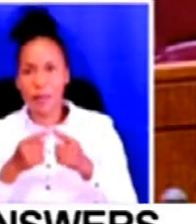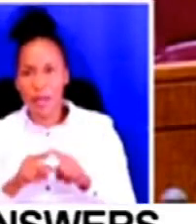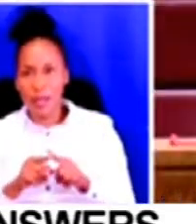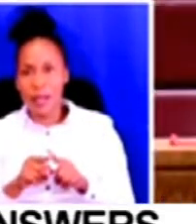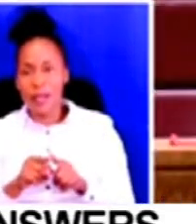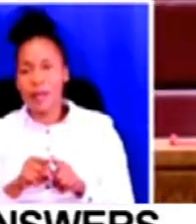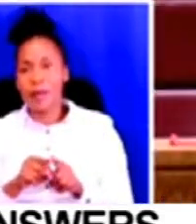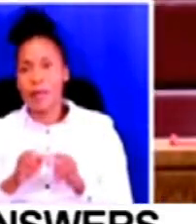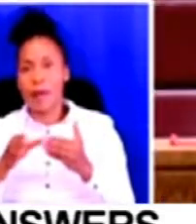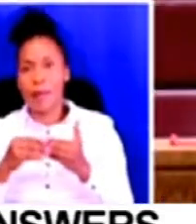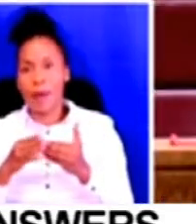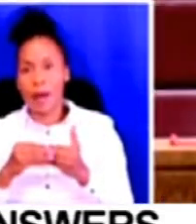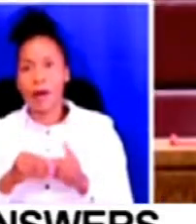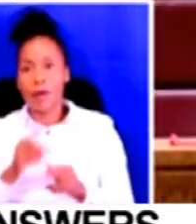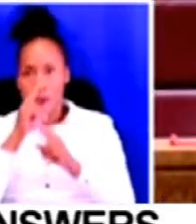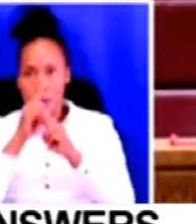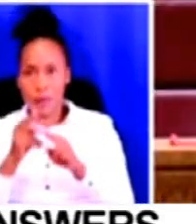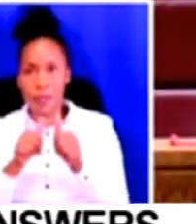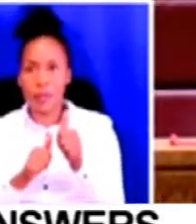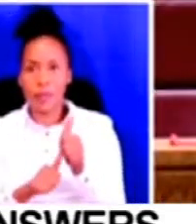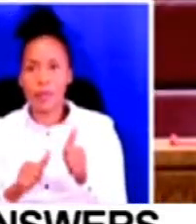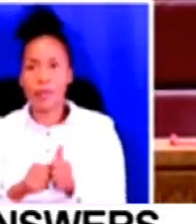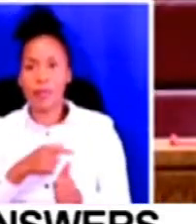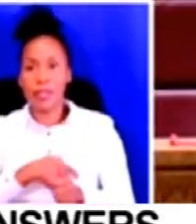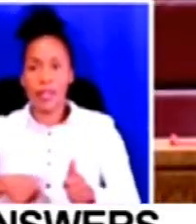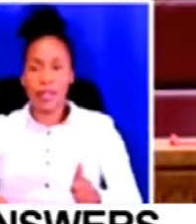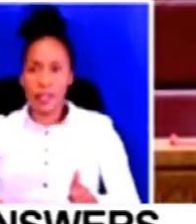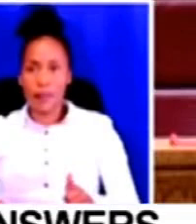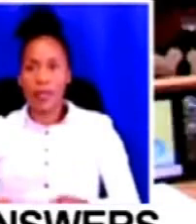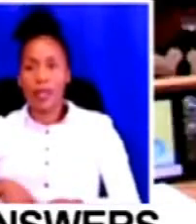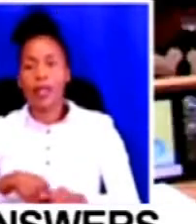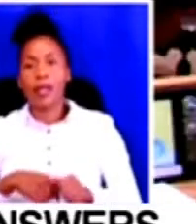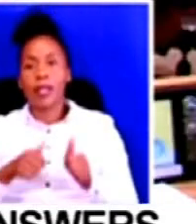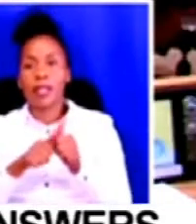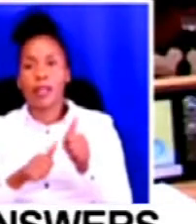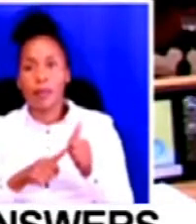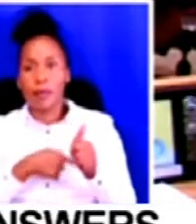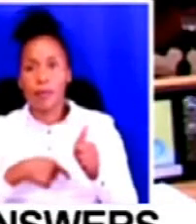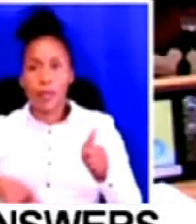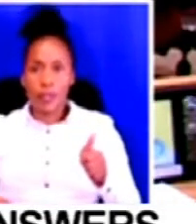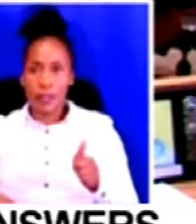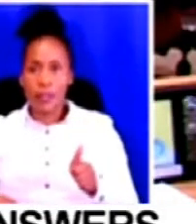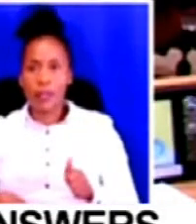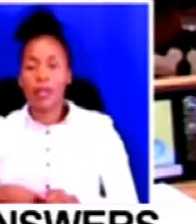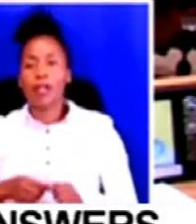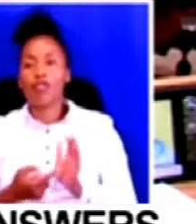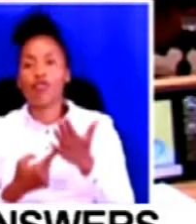Deputy President, over to you. The Deputy President have earlier indicated that he will join